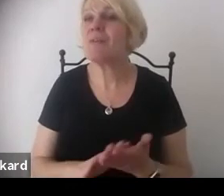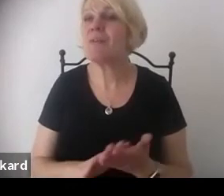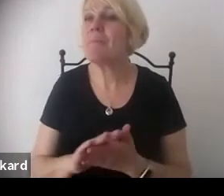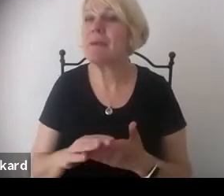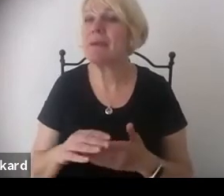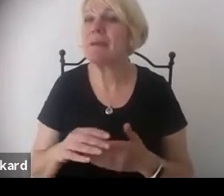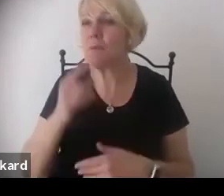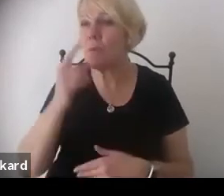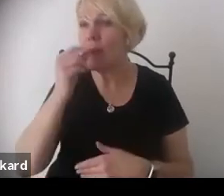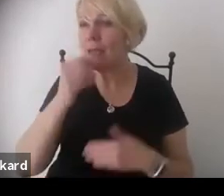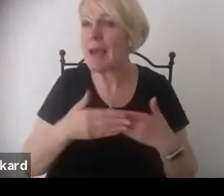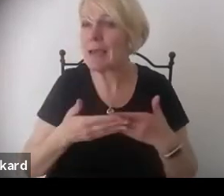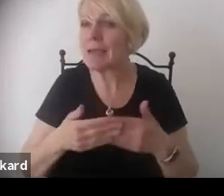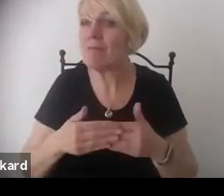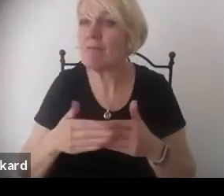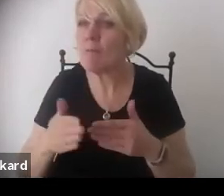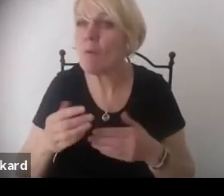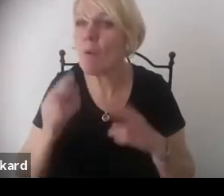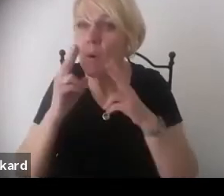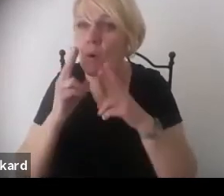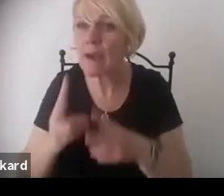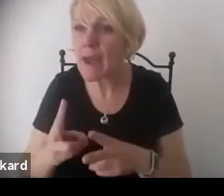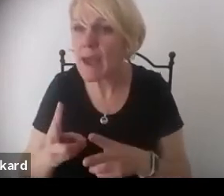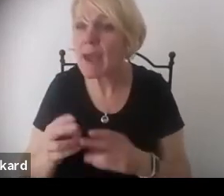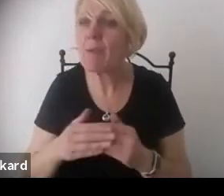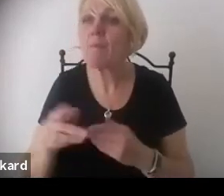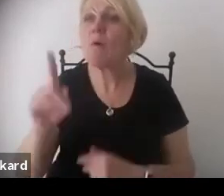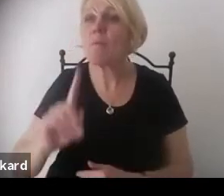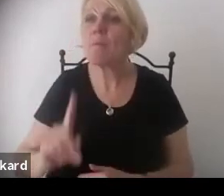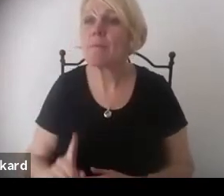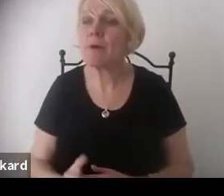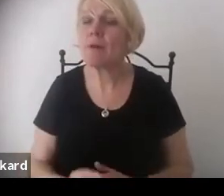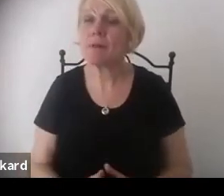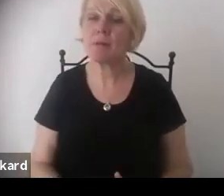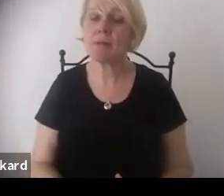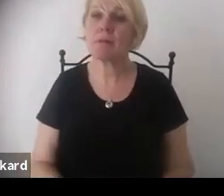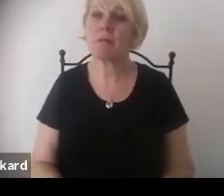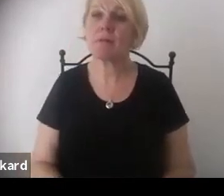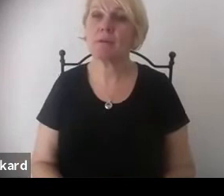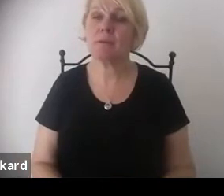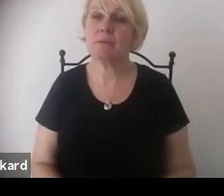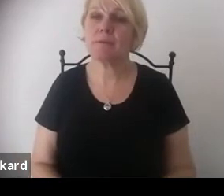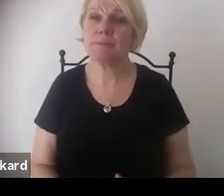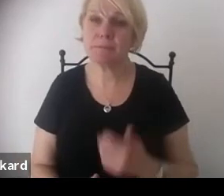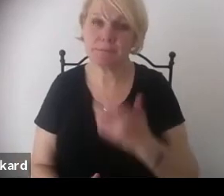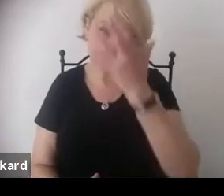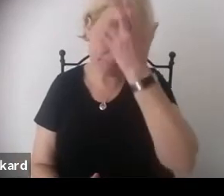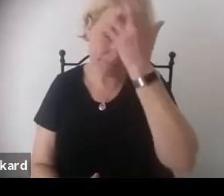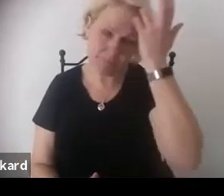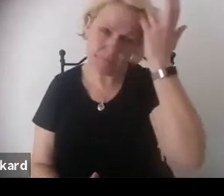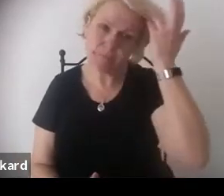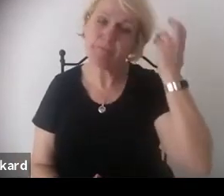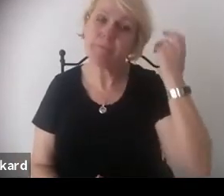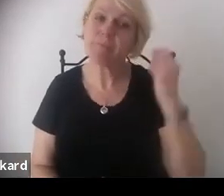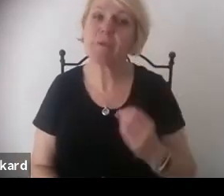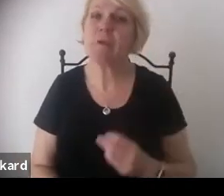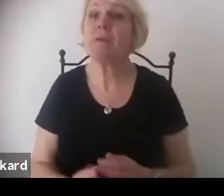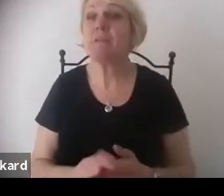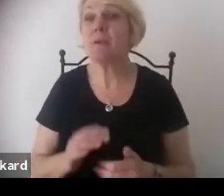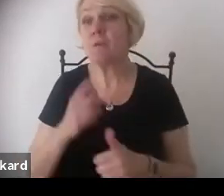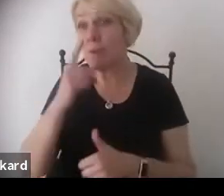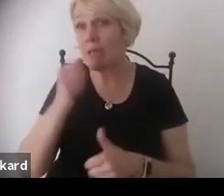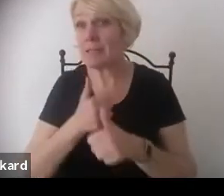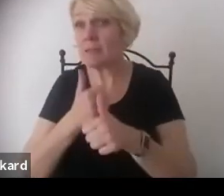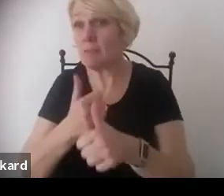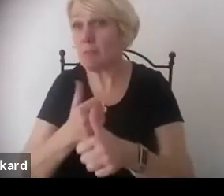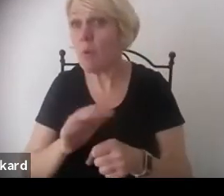people, and that's one of the ways that we anticipate that in the longer term we'll be able to continue to support local people if demand